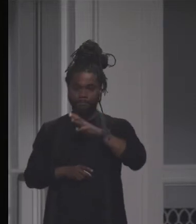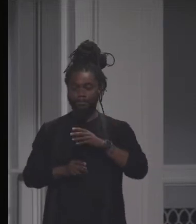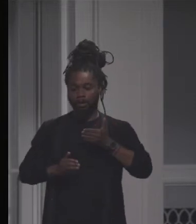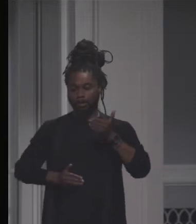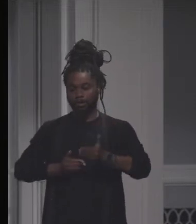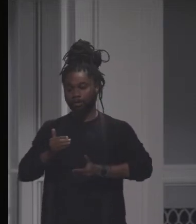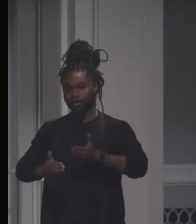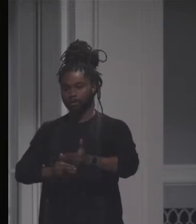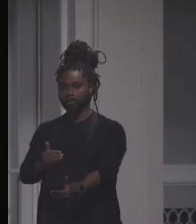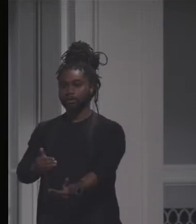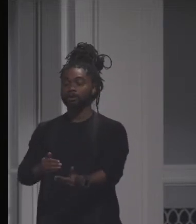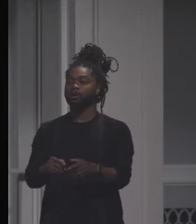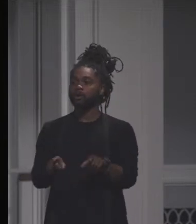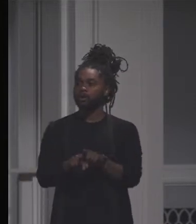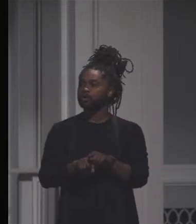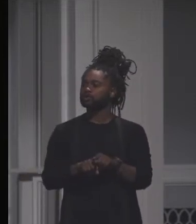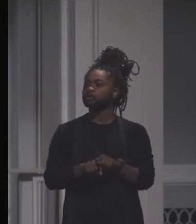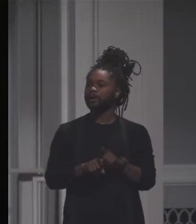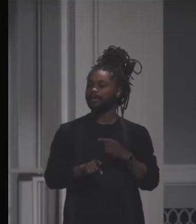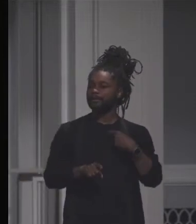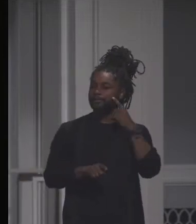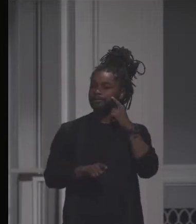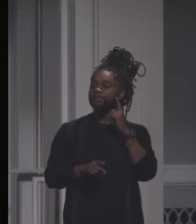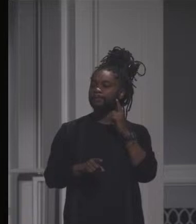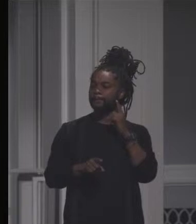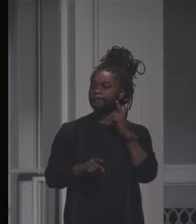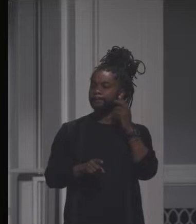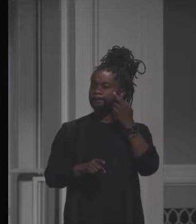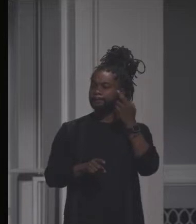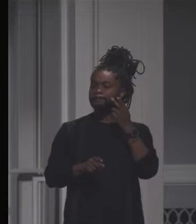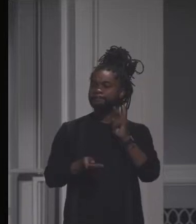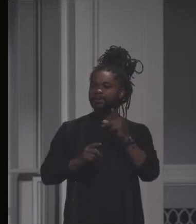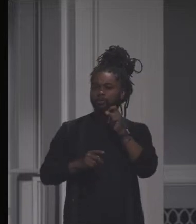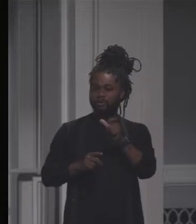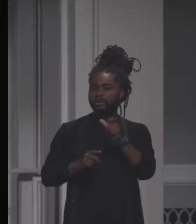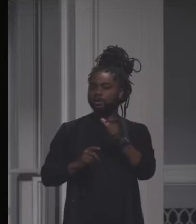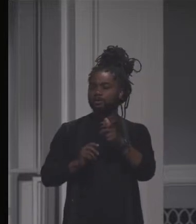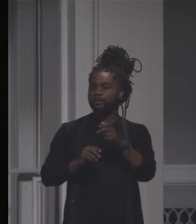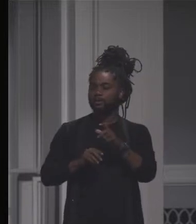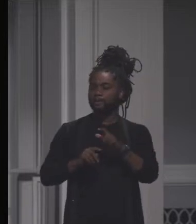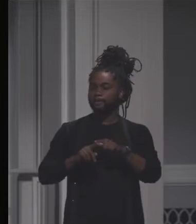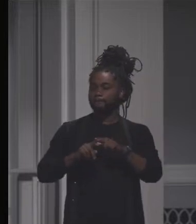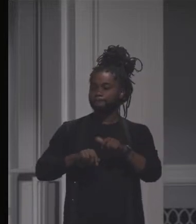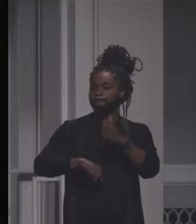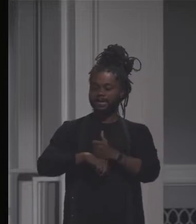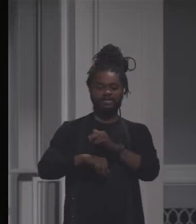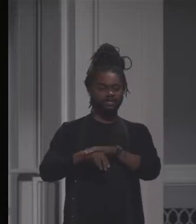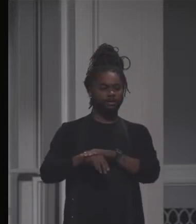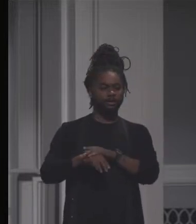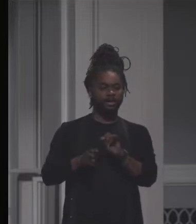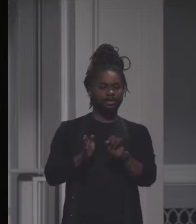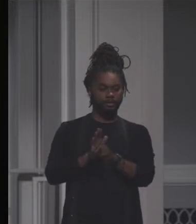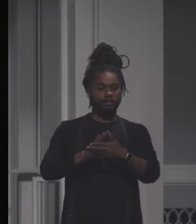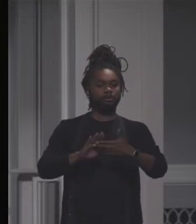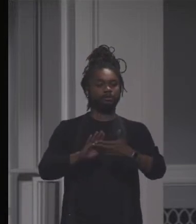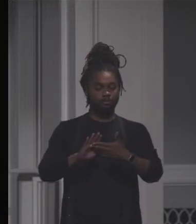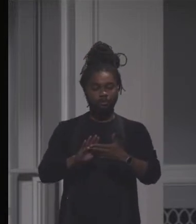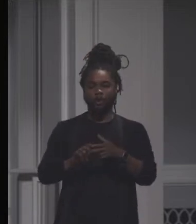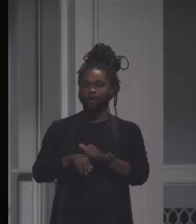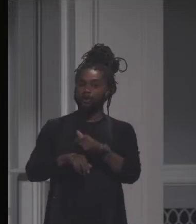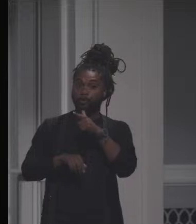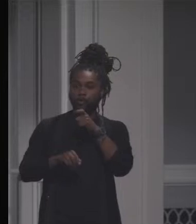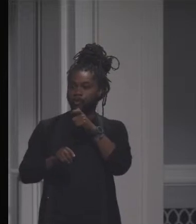reasoned that people wouldn't base identities on who they did or did not have sex with, that it wouldn't be that much